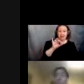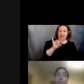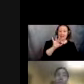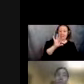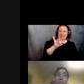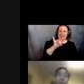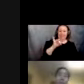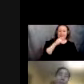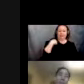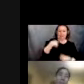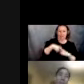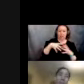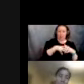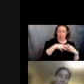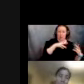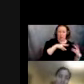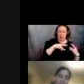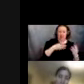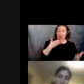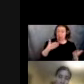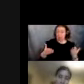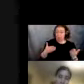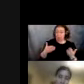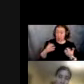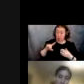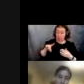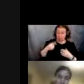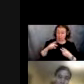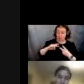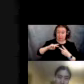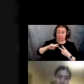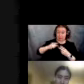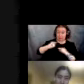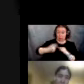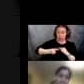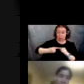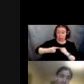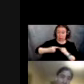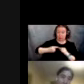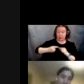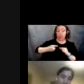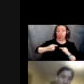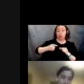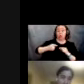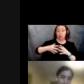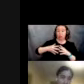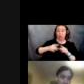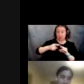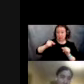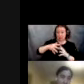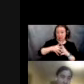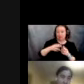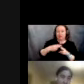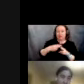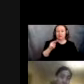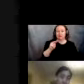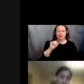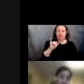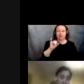the only second-generation Japanese-American, known as Nisei, to be in